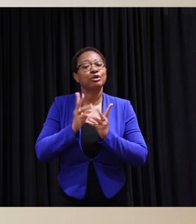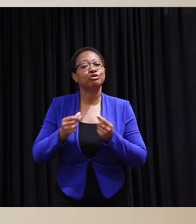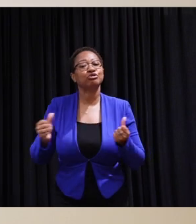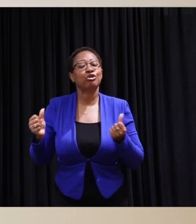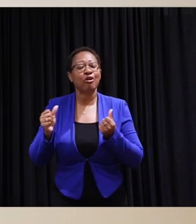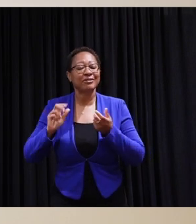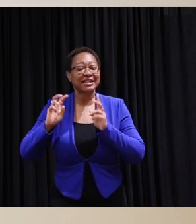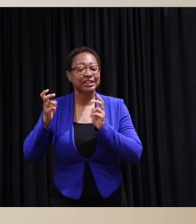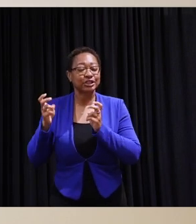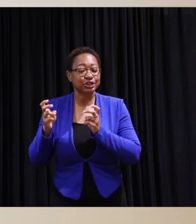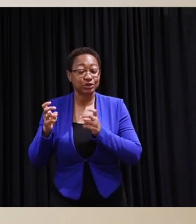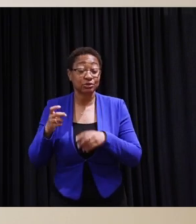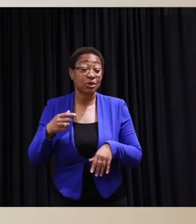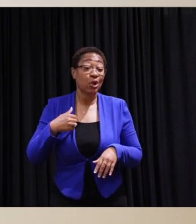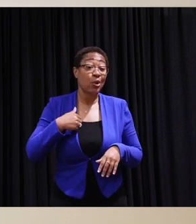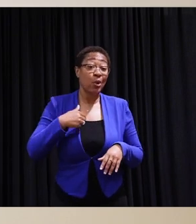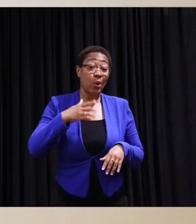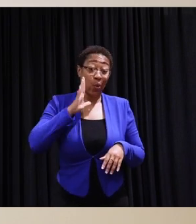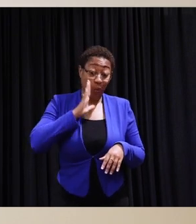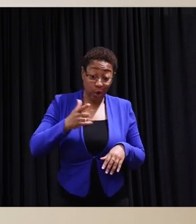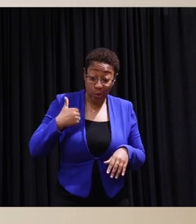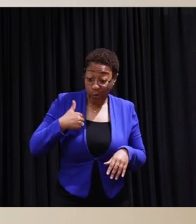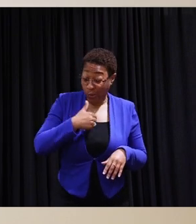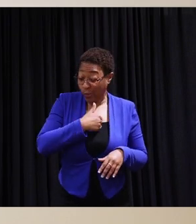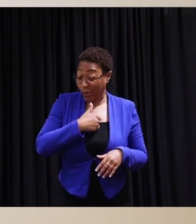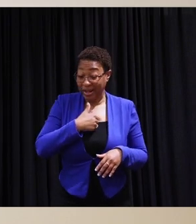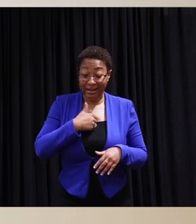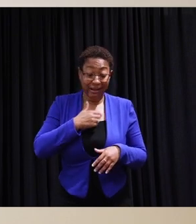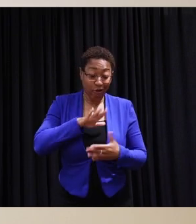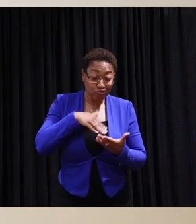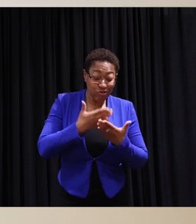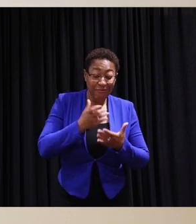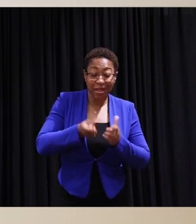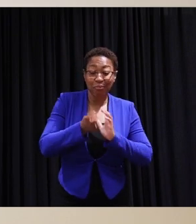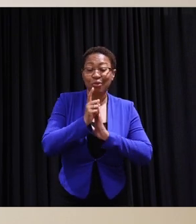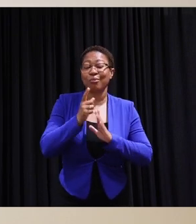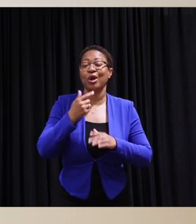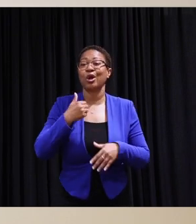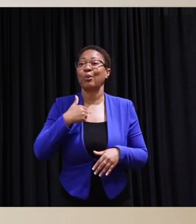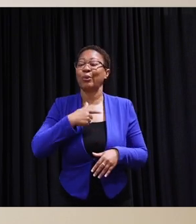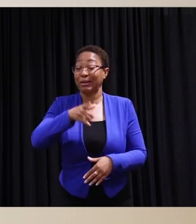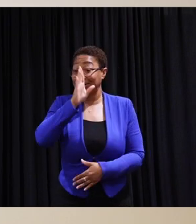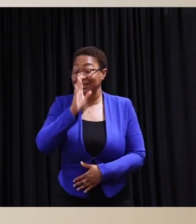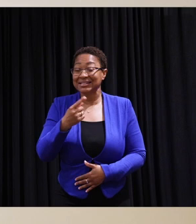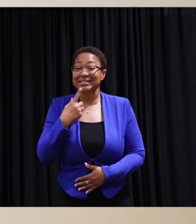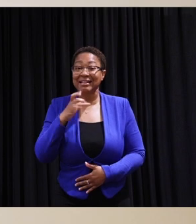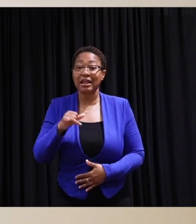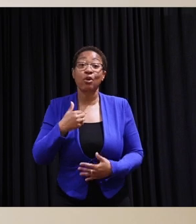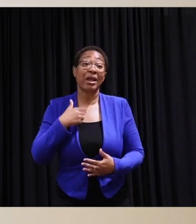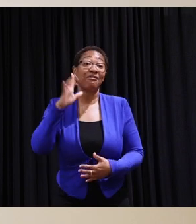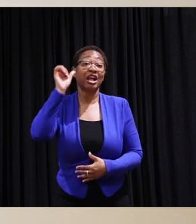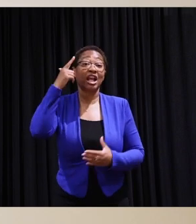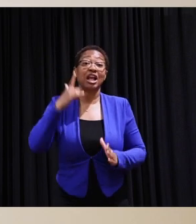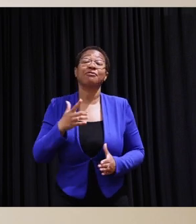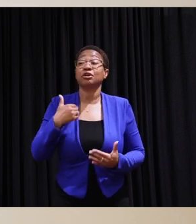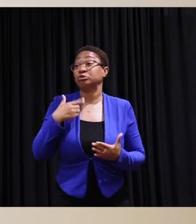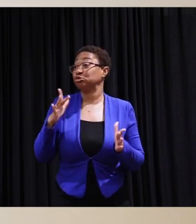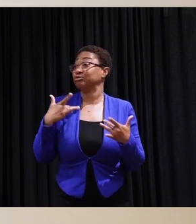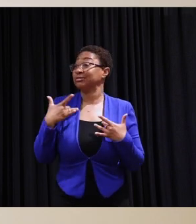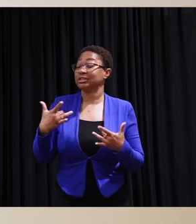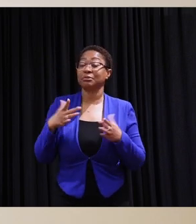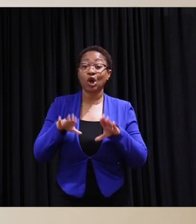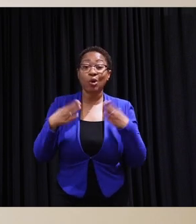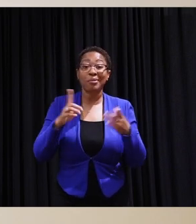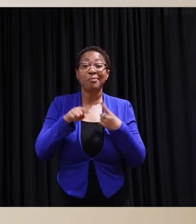it created. I don't think we'll get to a place where we can be as blatant and say that, even though we have a governor who has been very open